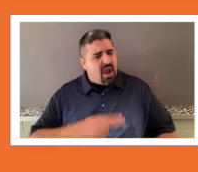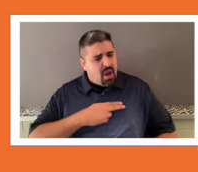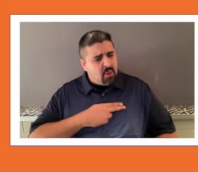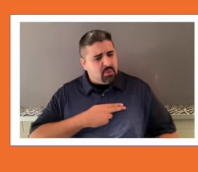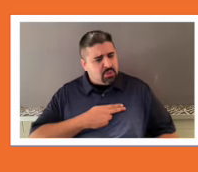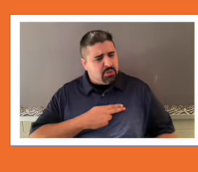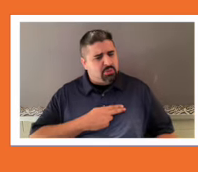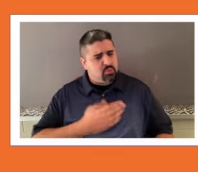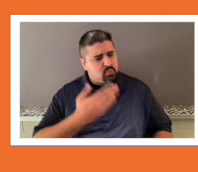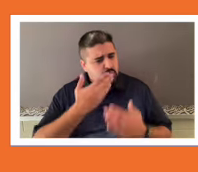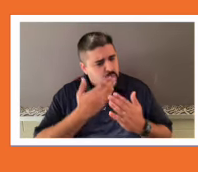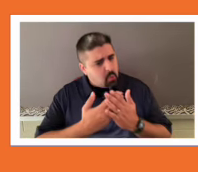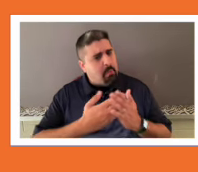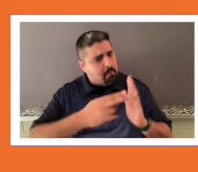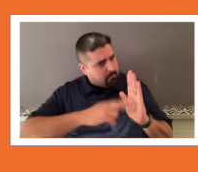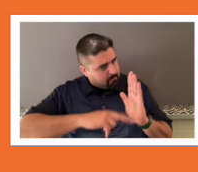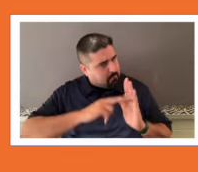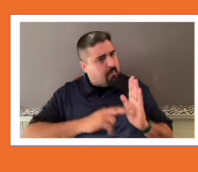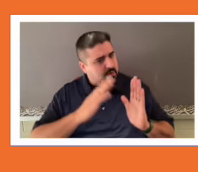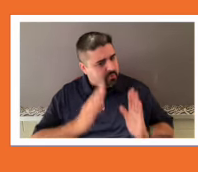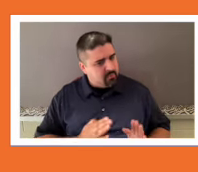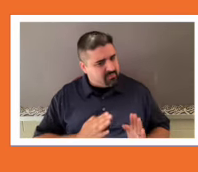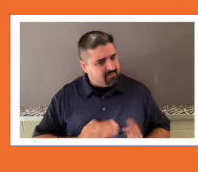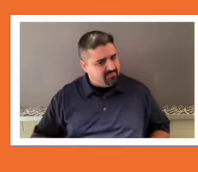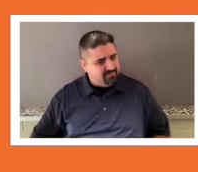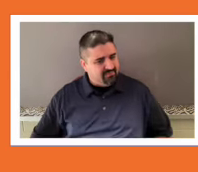He does very good work, I said.